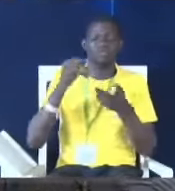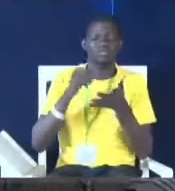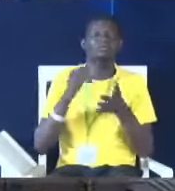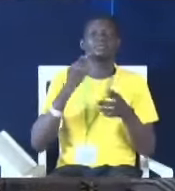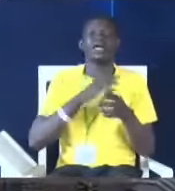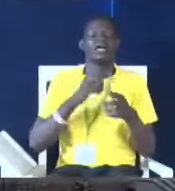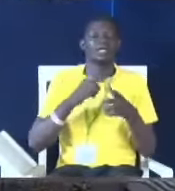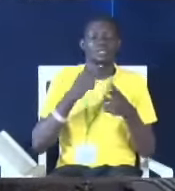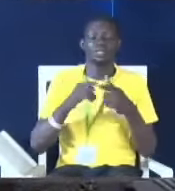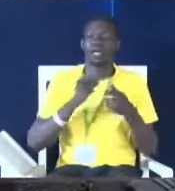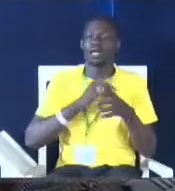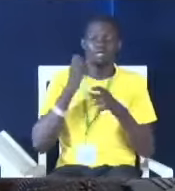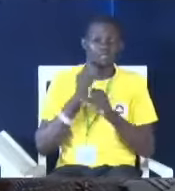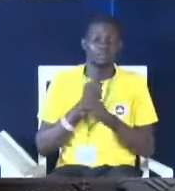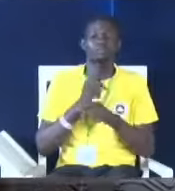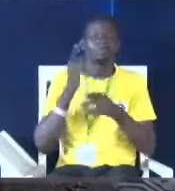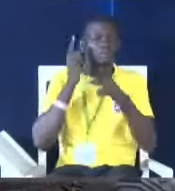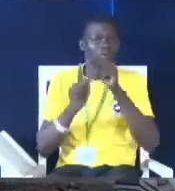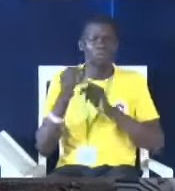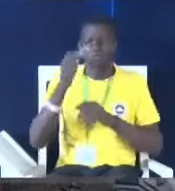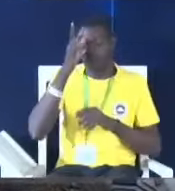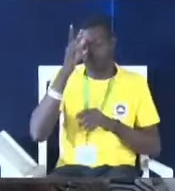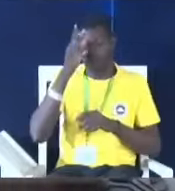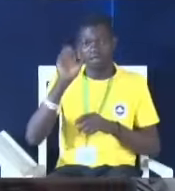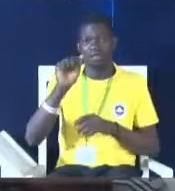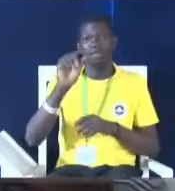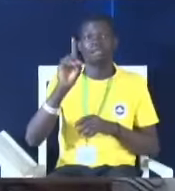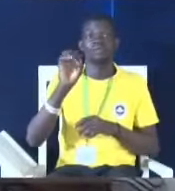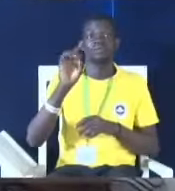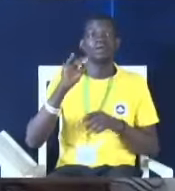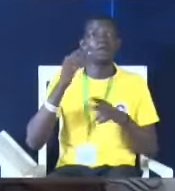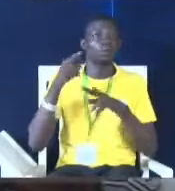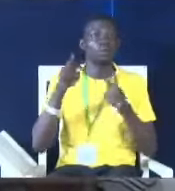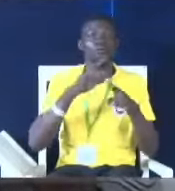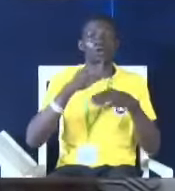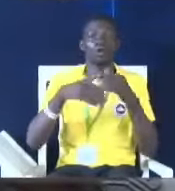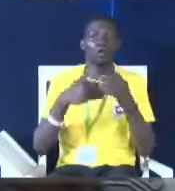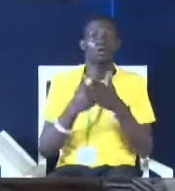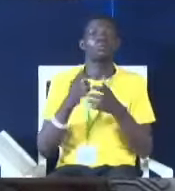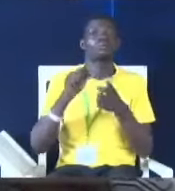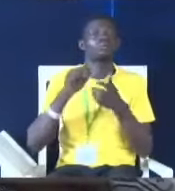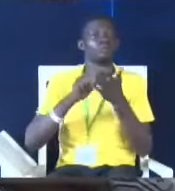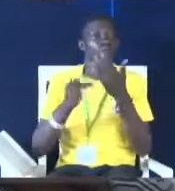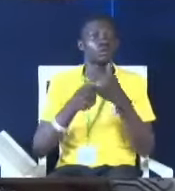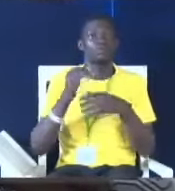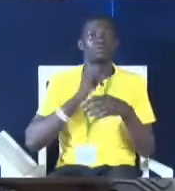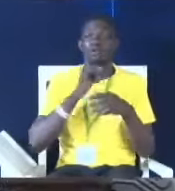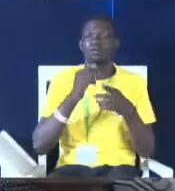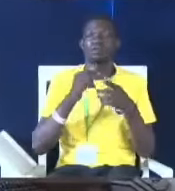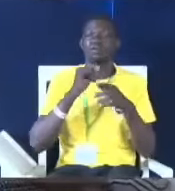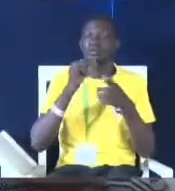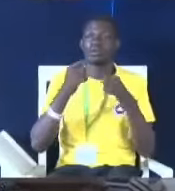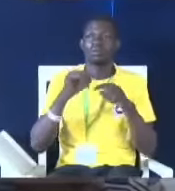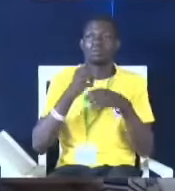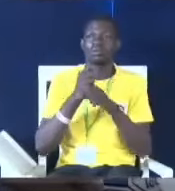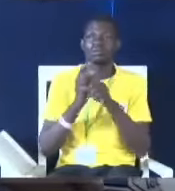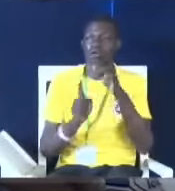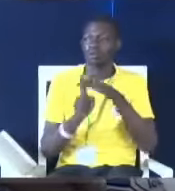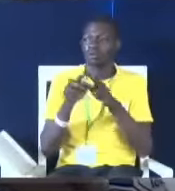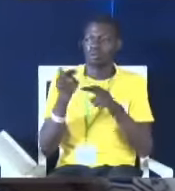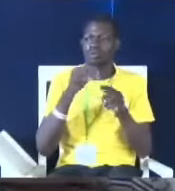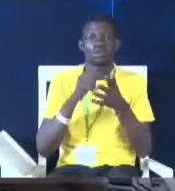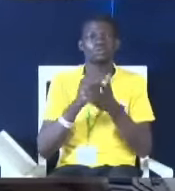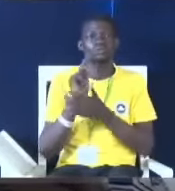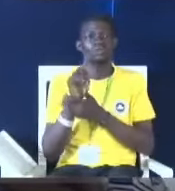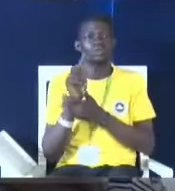And I claim the prophecy of Abba Adeboye, because I usually watch all the program every day. If I don't come, I will make sure that I watch it on the